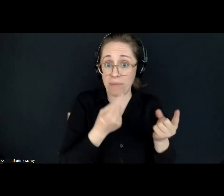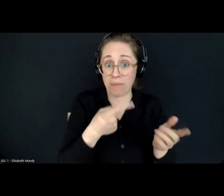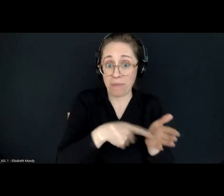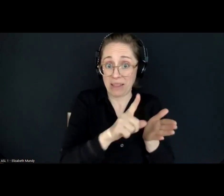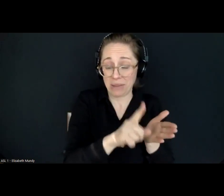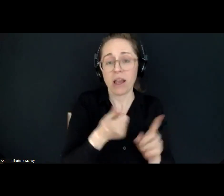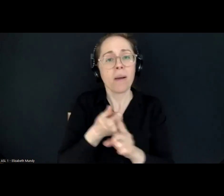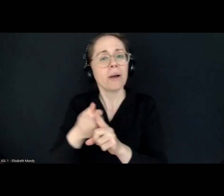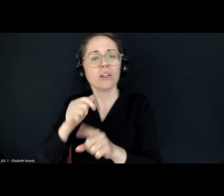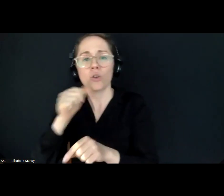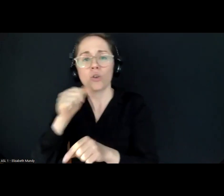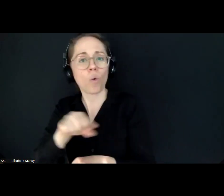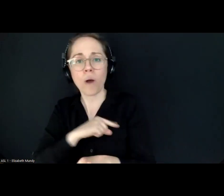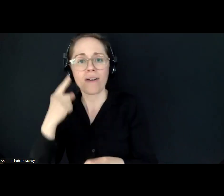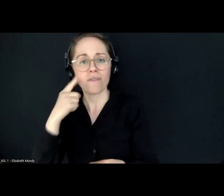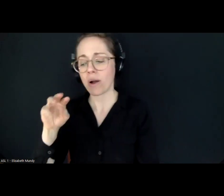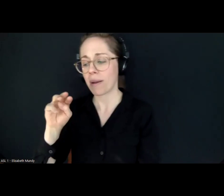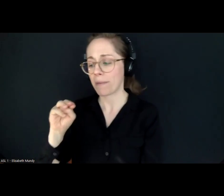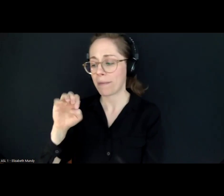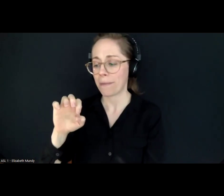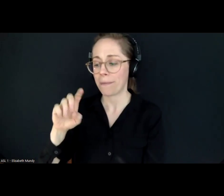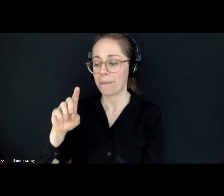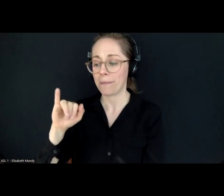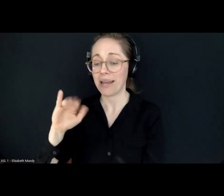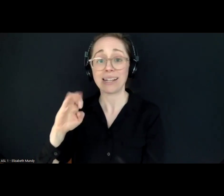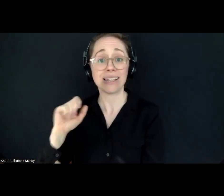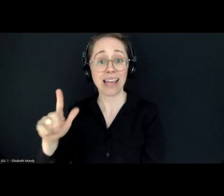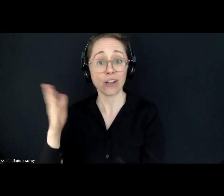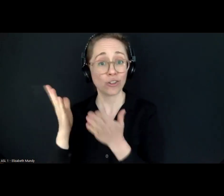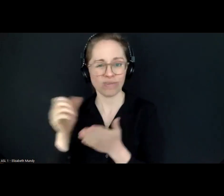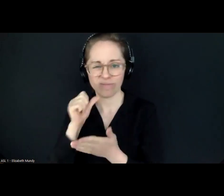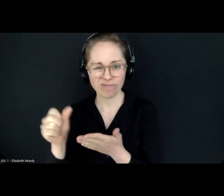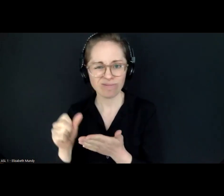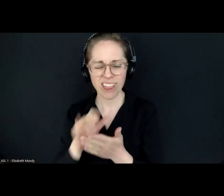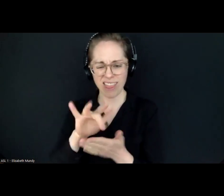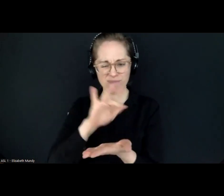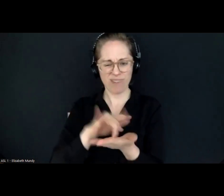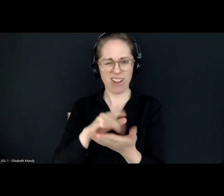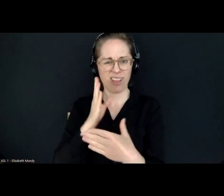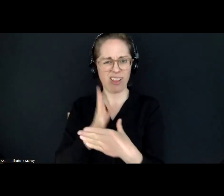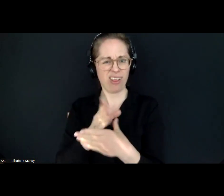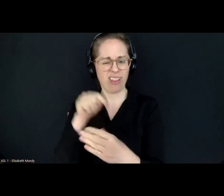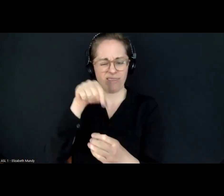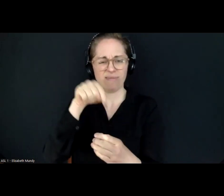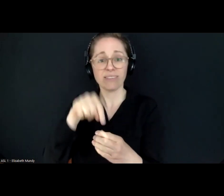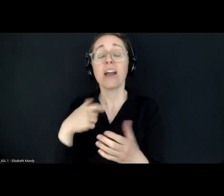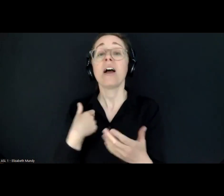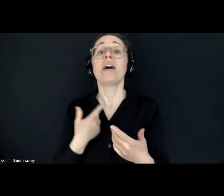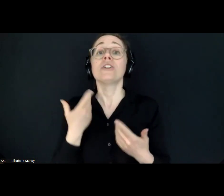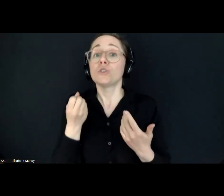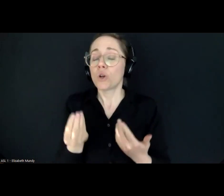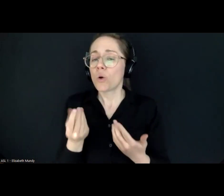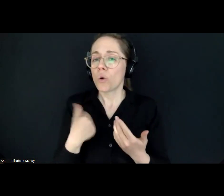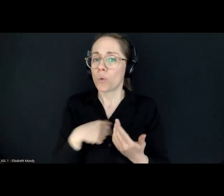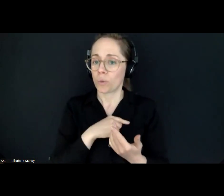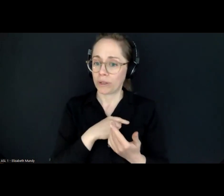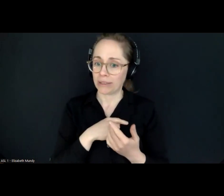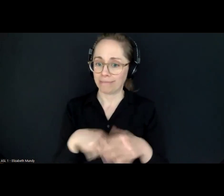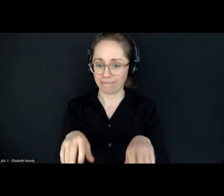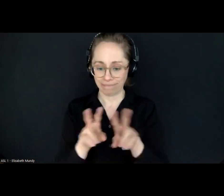for Medi-Cal services. We have noted that a lot of the work done has been to analyze and